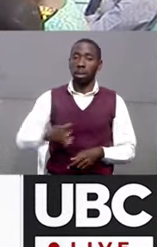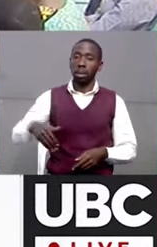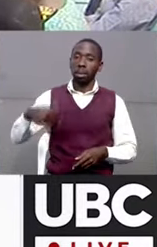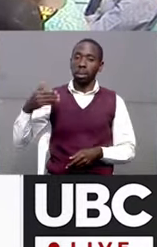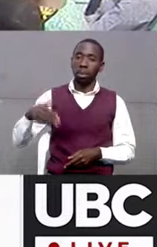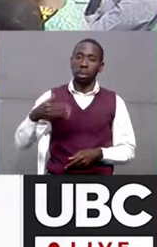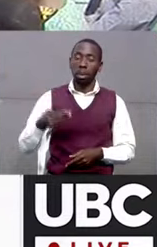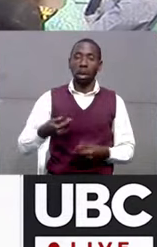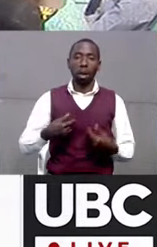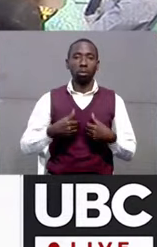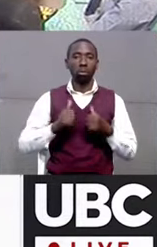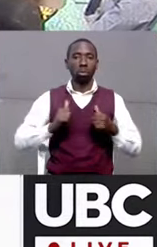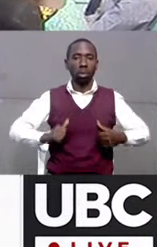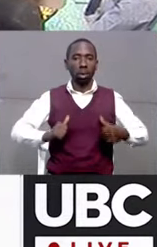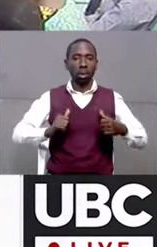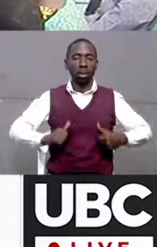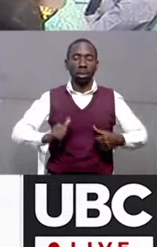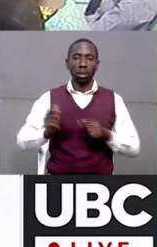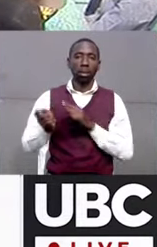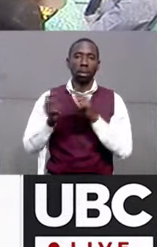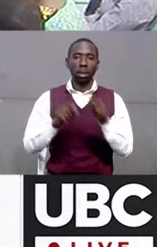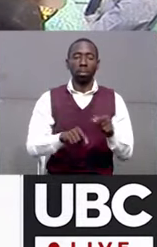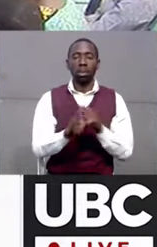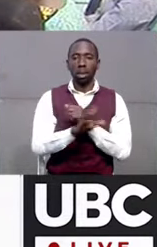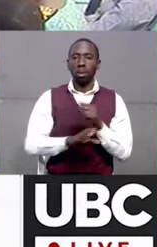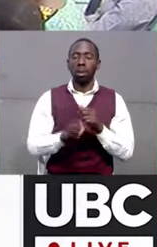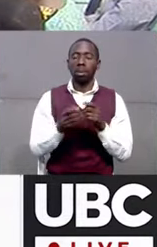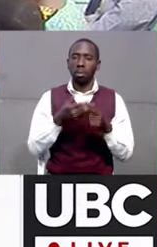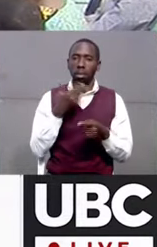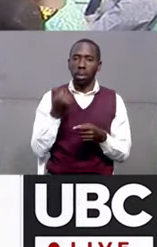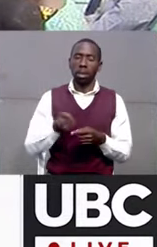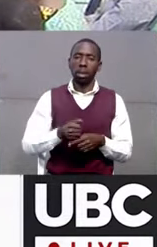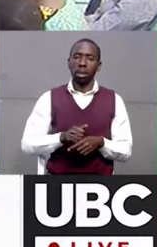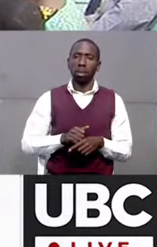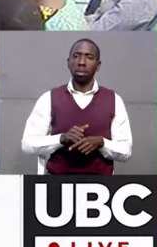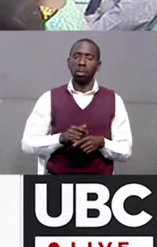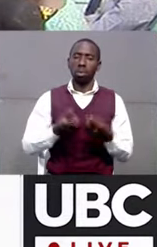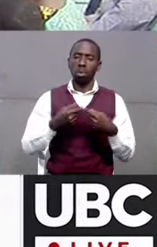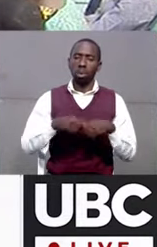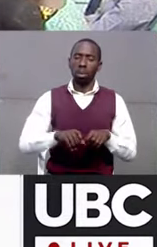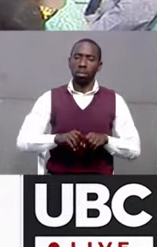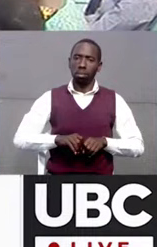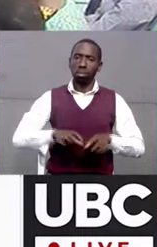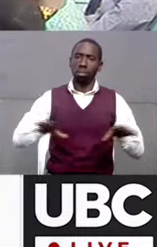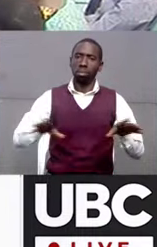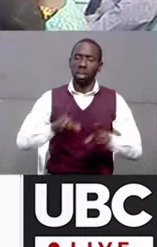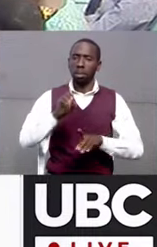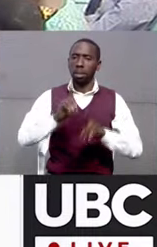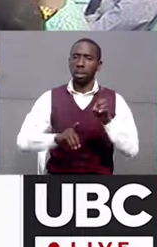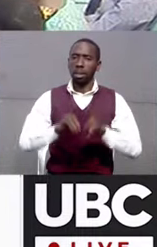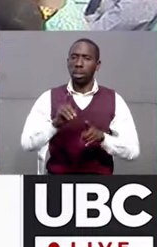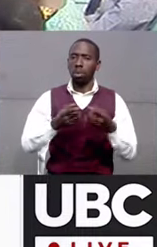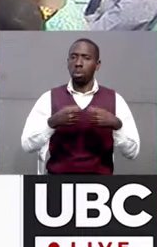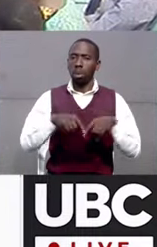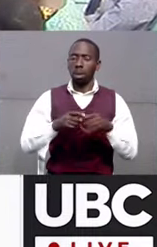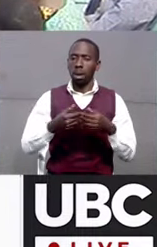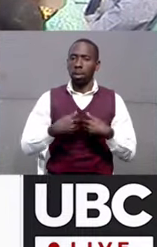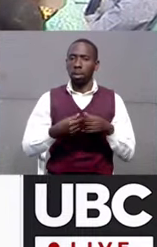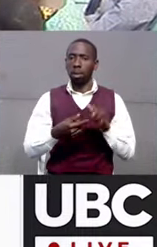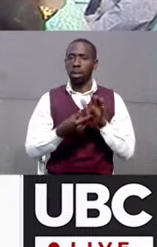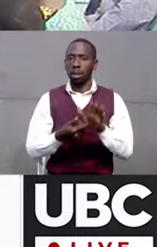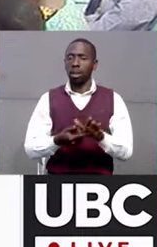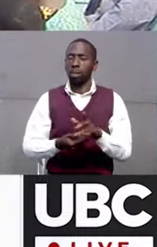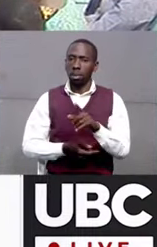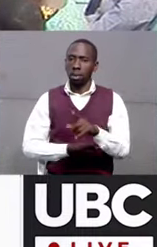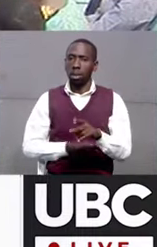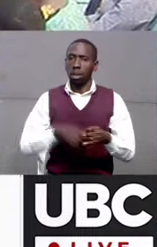this country. So the debate should extend. If we are talking about airstrips, we have, for example, Kisoro